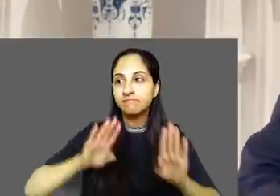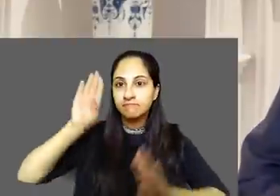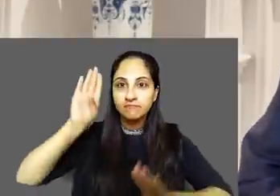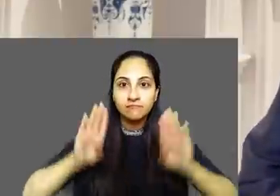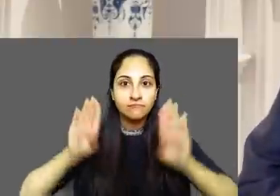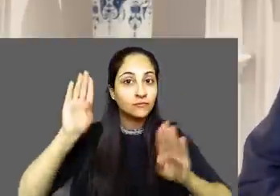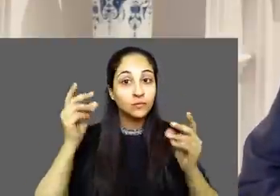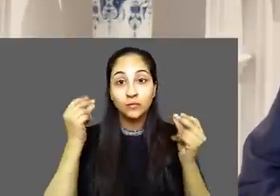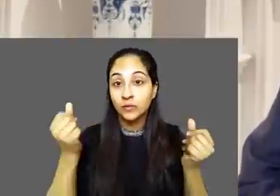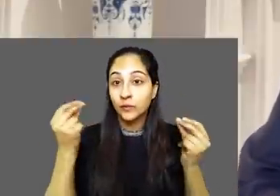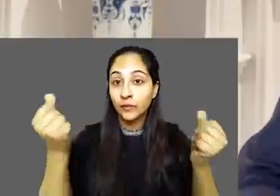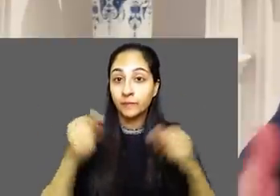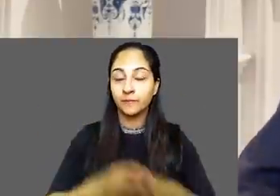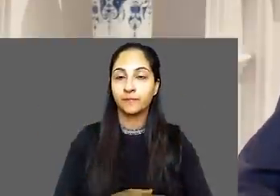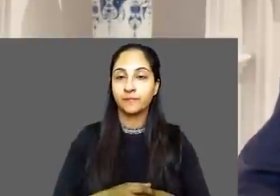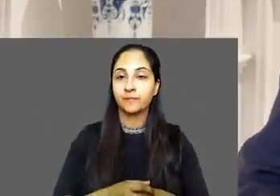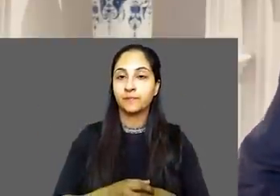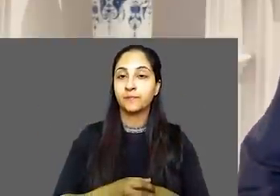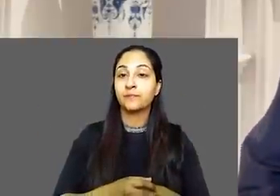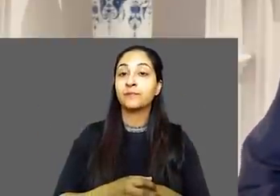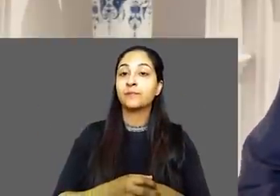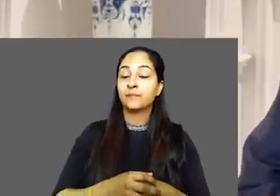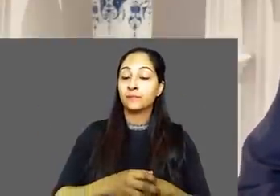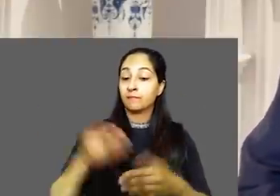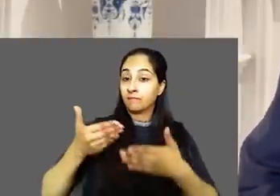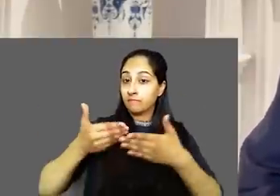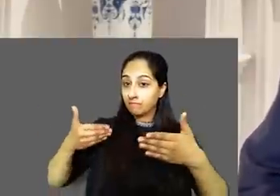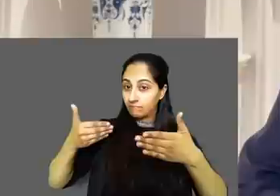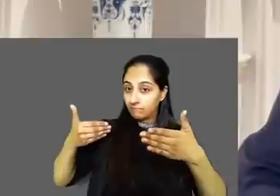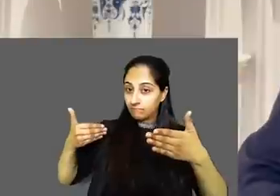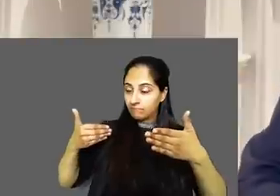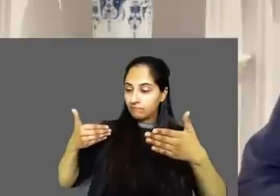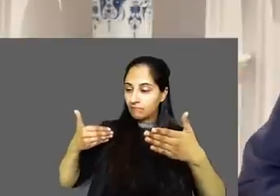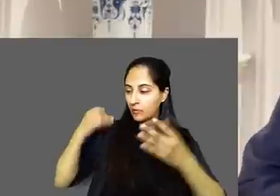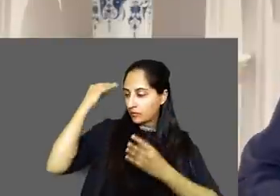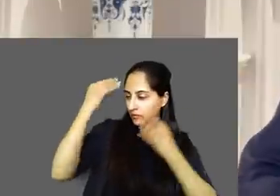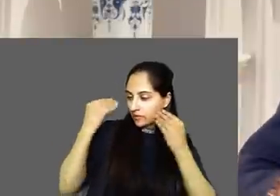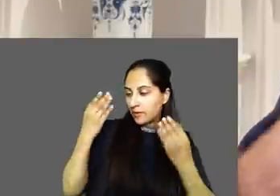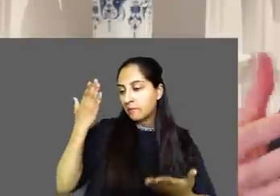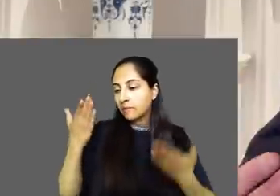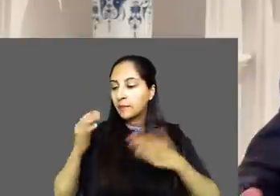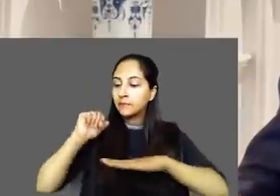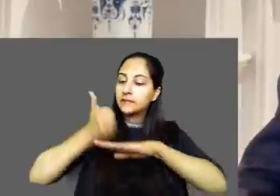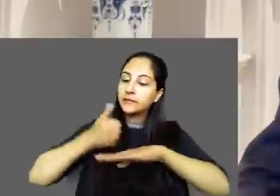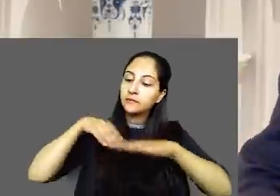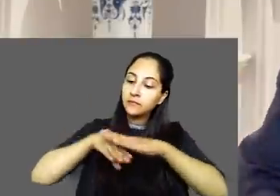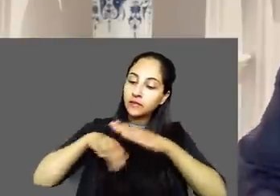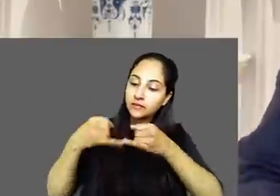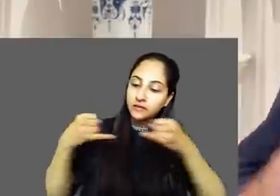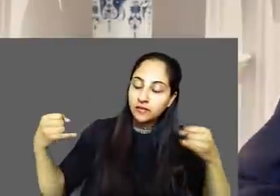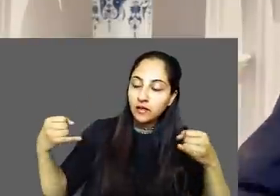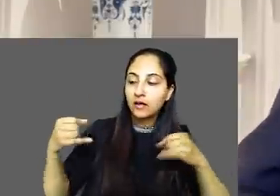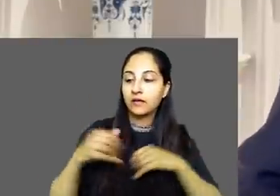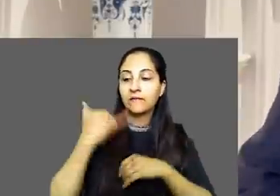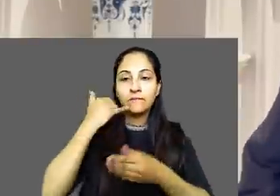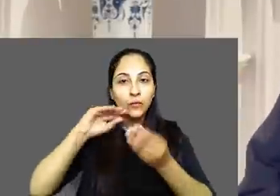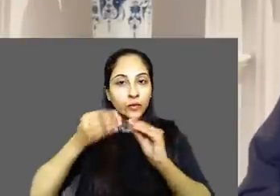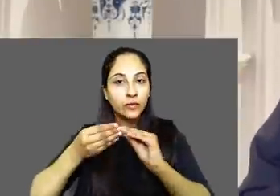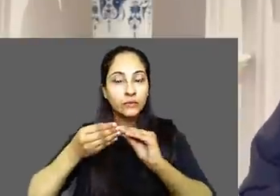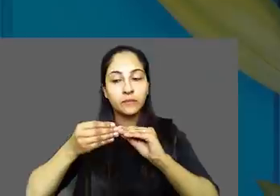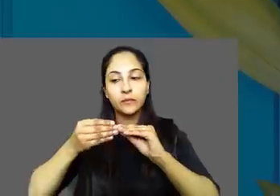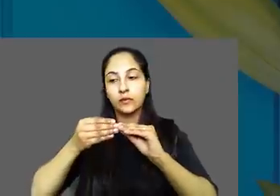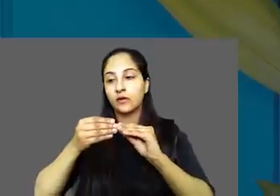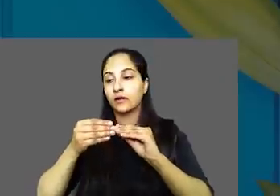thinking about, you know, the digital platforms that are available to the Jamaat. How do we broaden their reach? How do we deepen their reach,